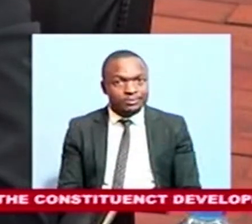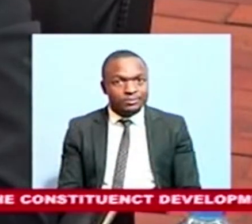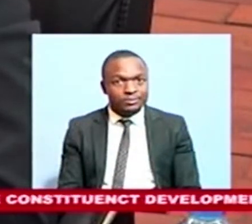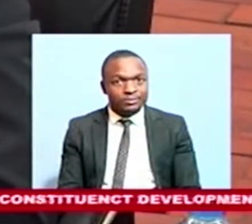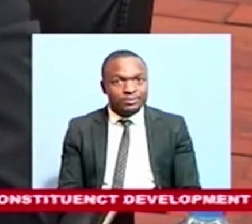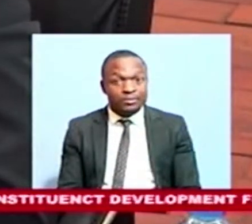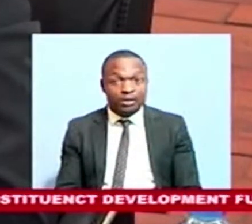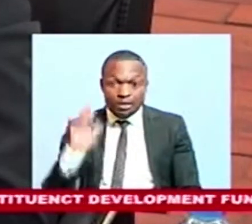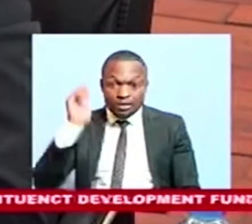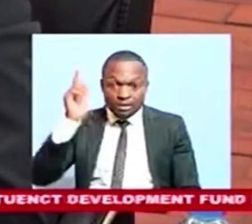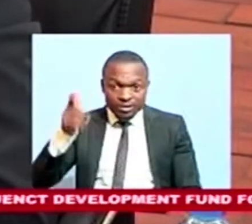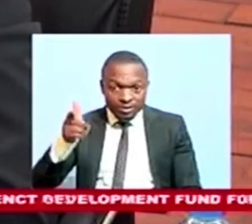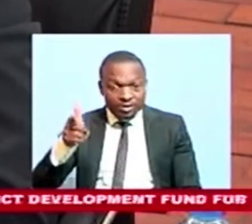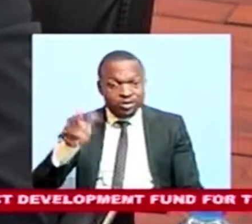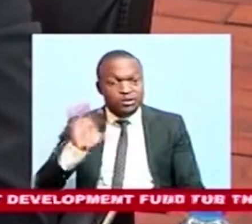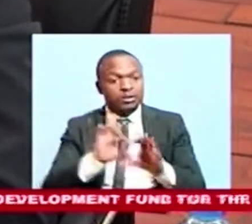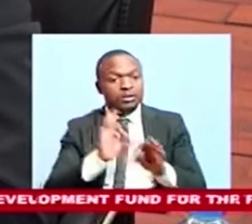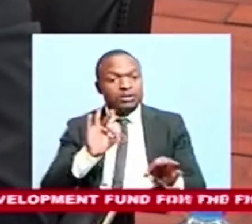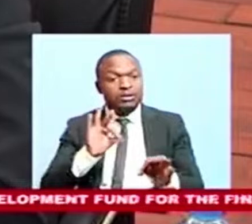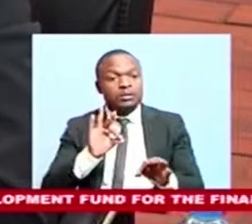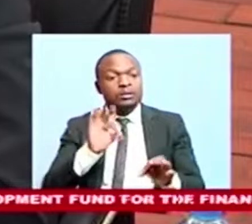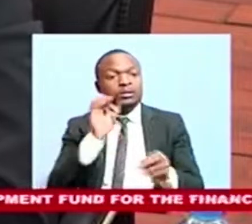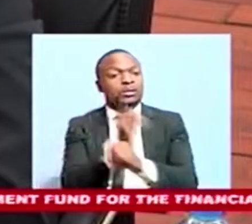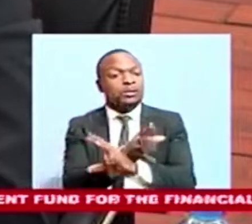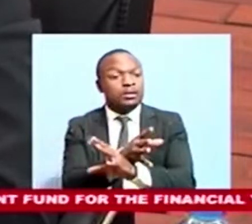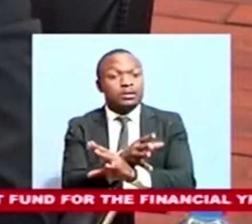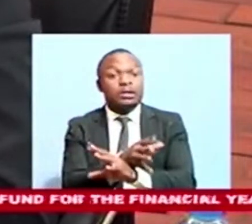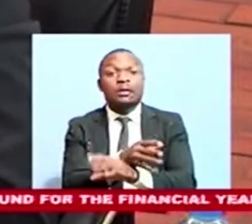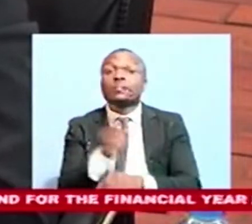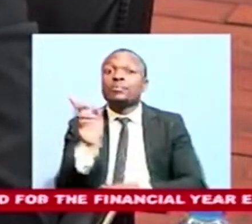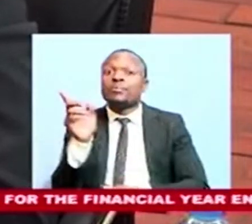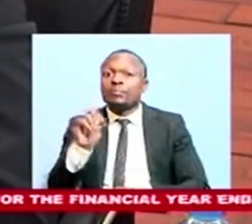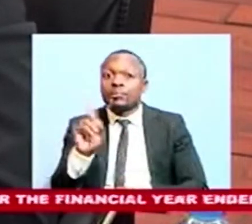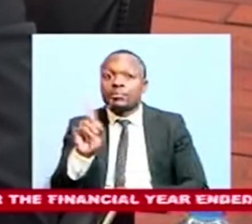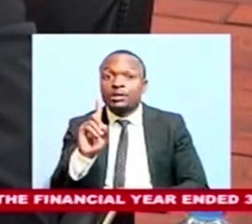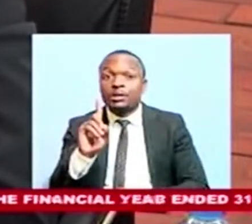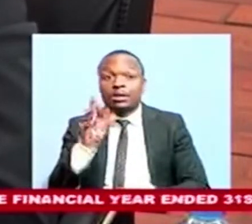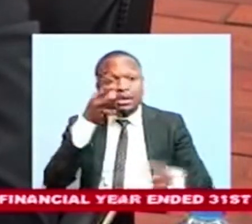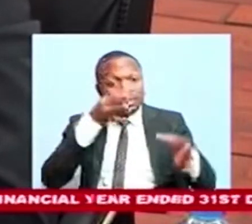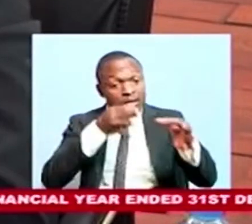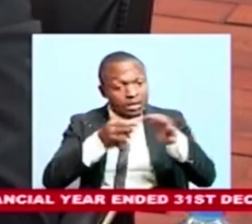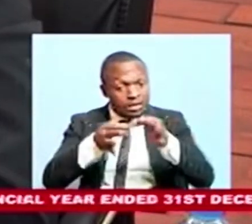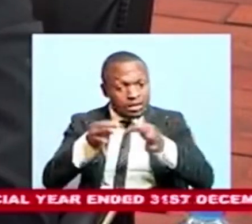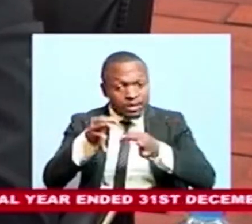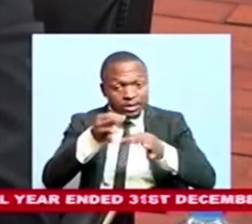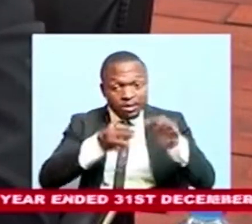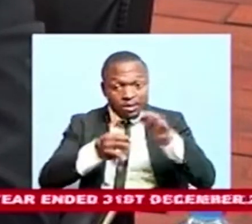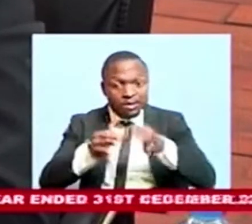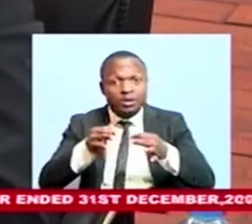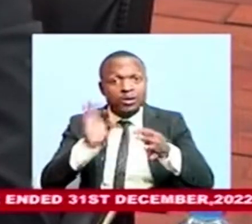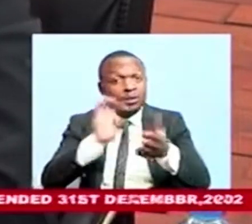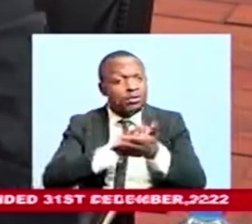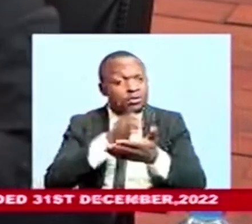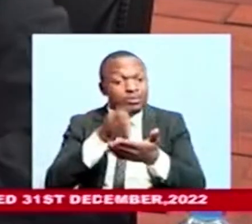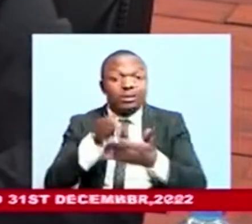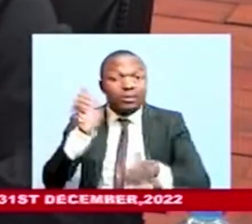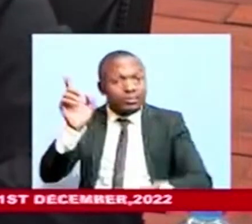And later on, that's when they found that they are viable. Where is the justification or the evidence or